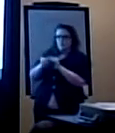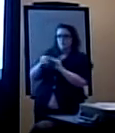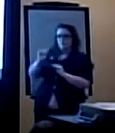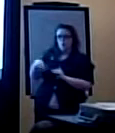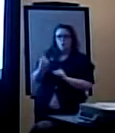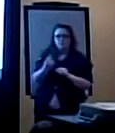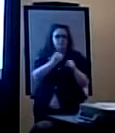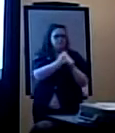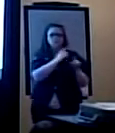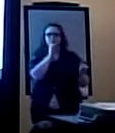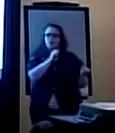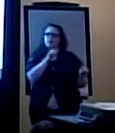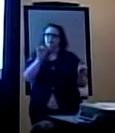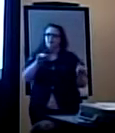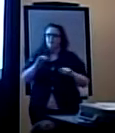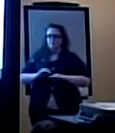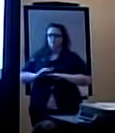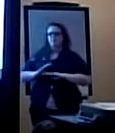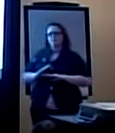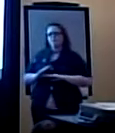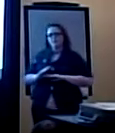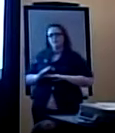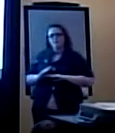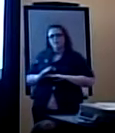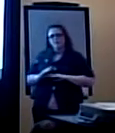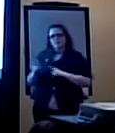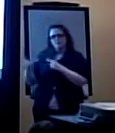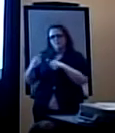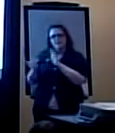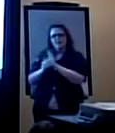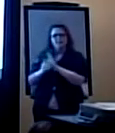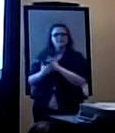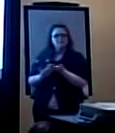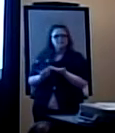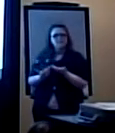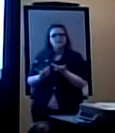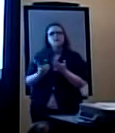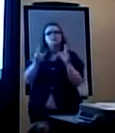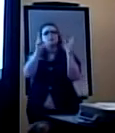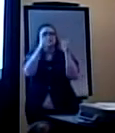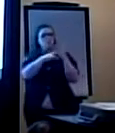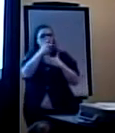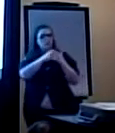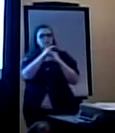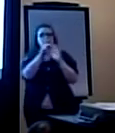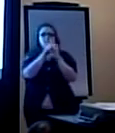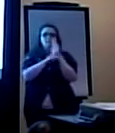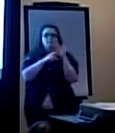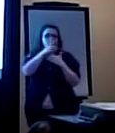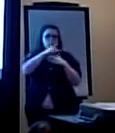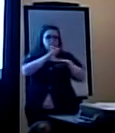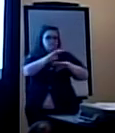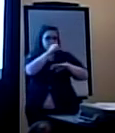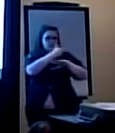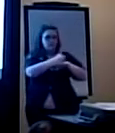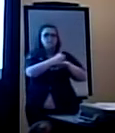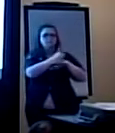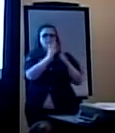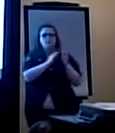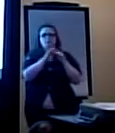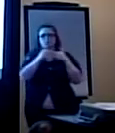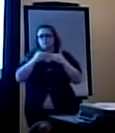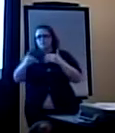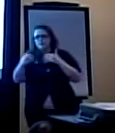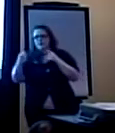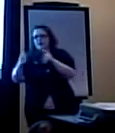again, thinking about those things is important, because when you go to design programs, computer programs or policy programs, you need to know where you're going and